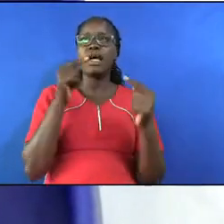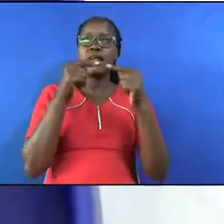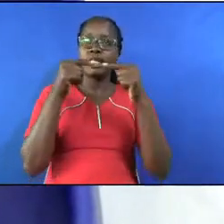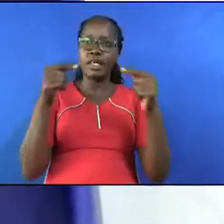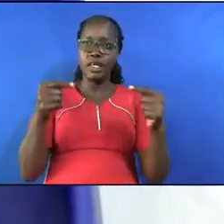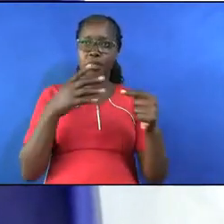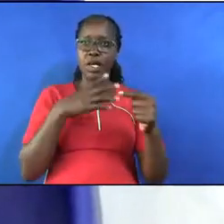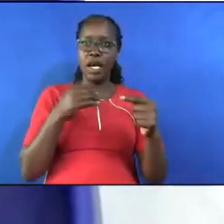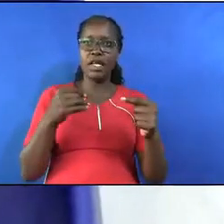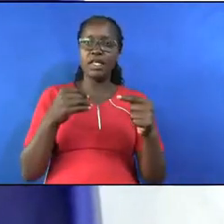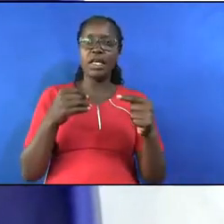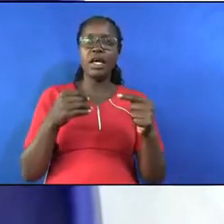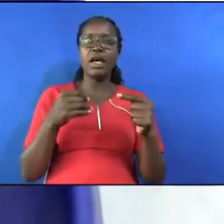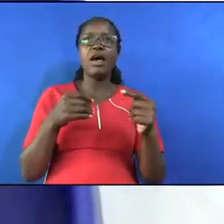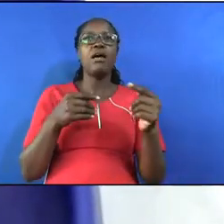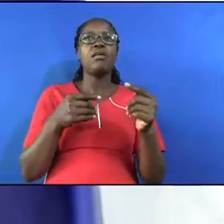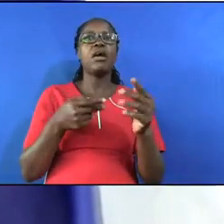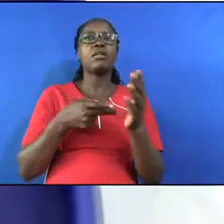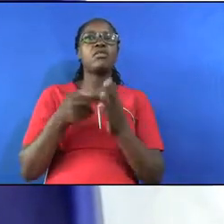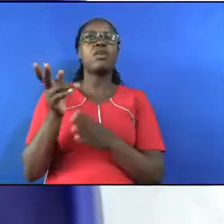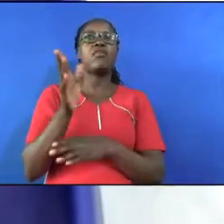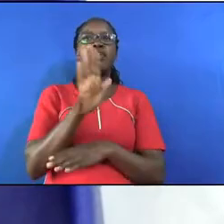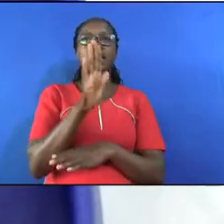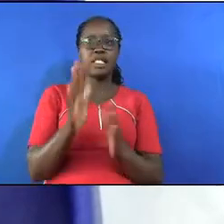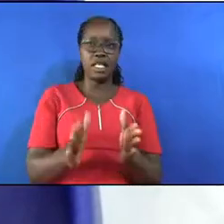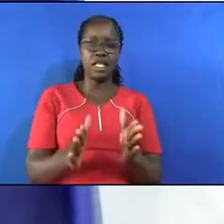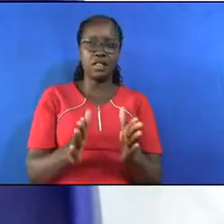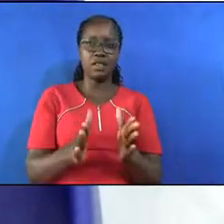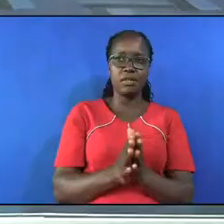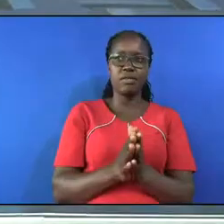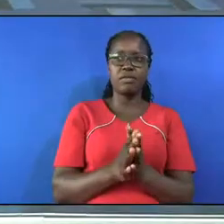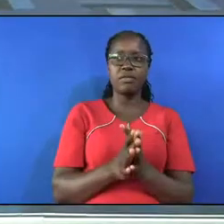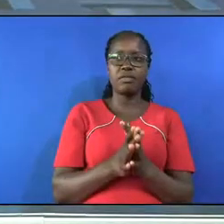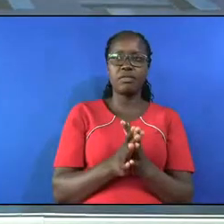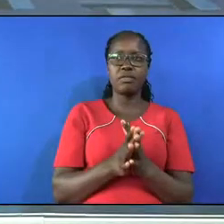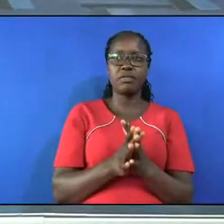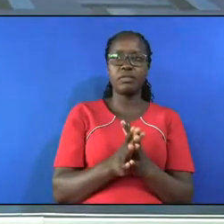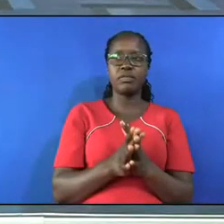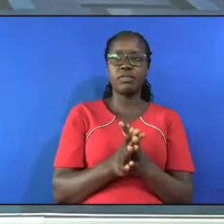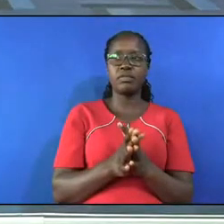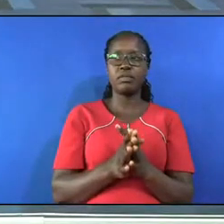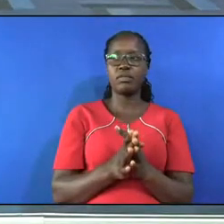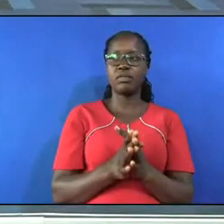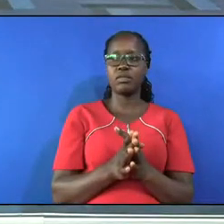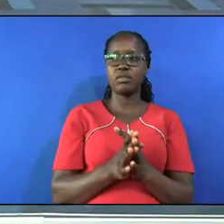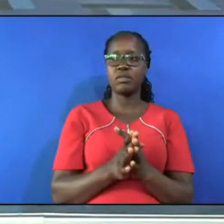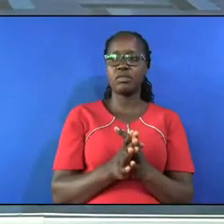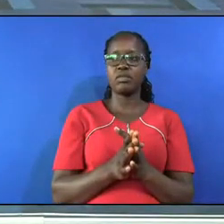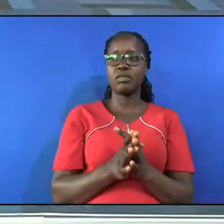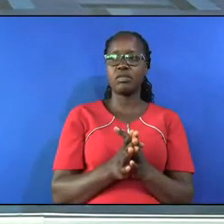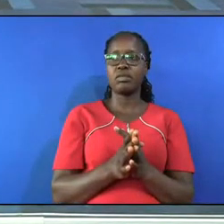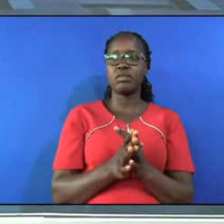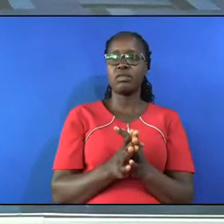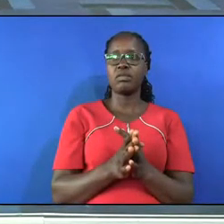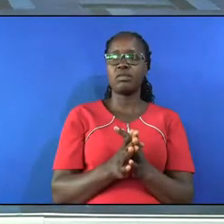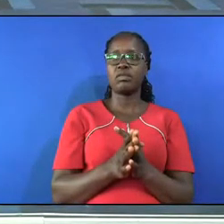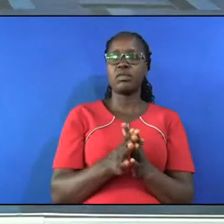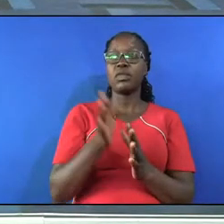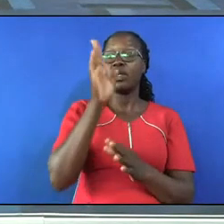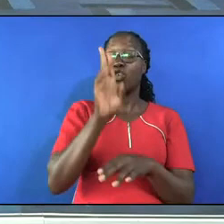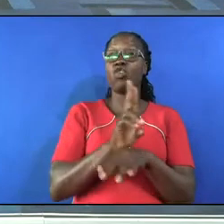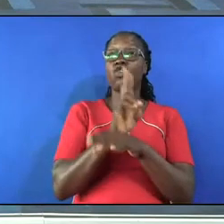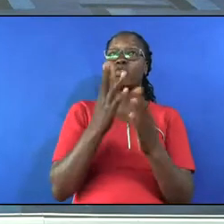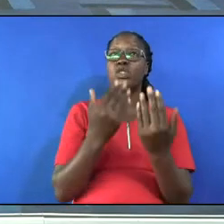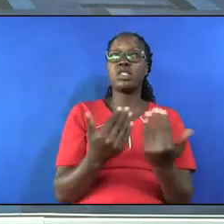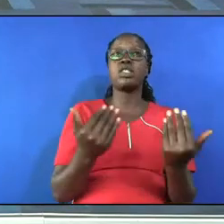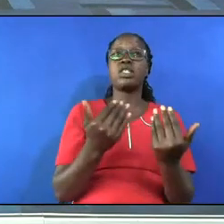foe and the avenger. Thank you so much, Bruno. God used the